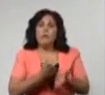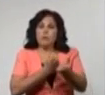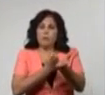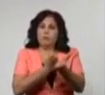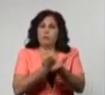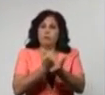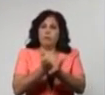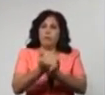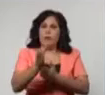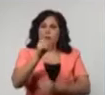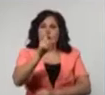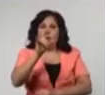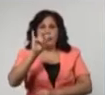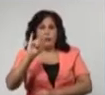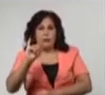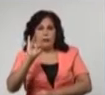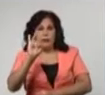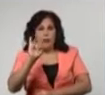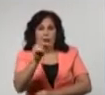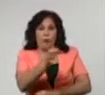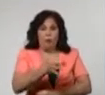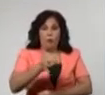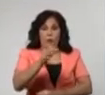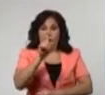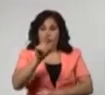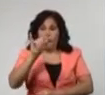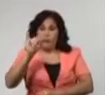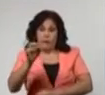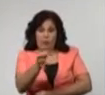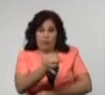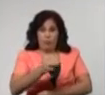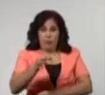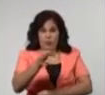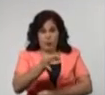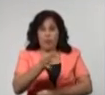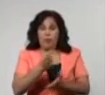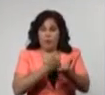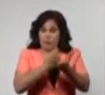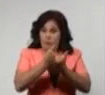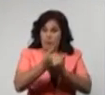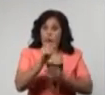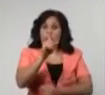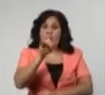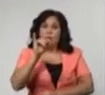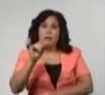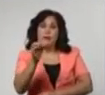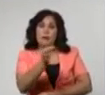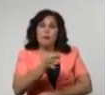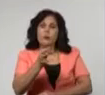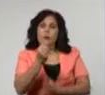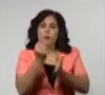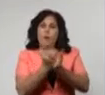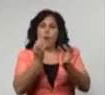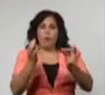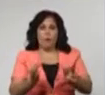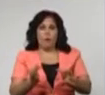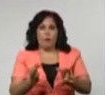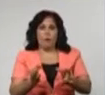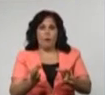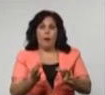121 are progressing favorably. This is another positive indicator. More